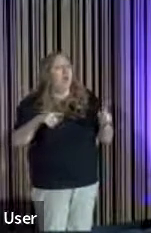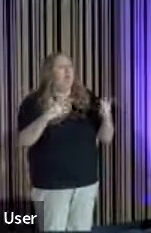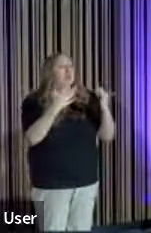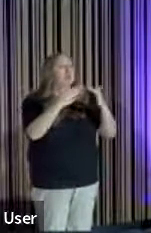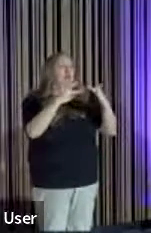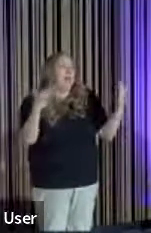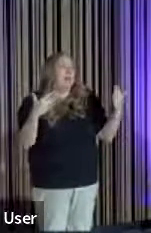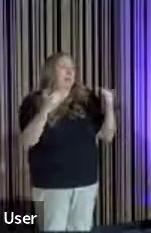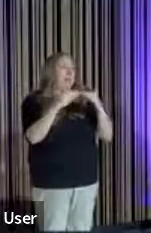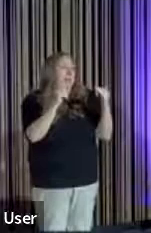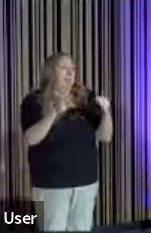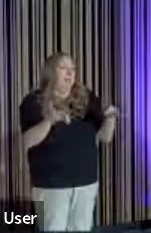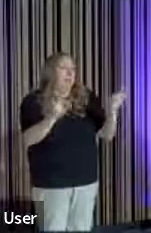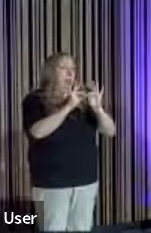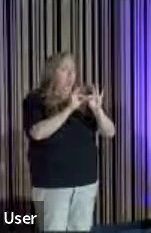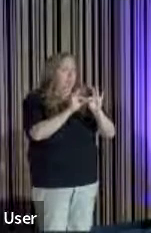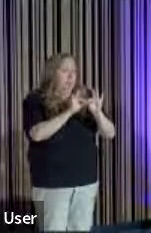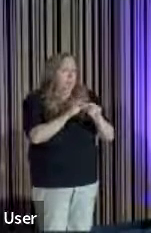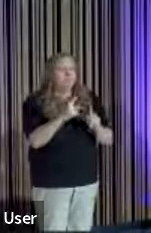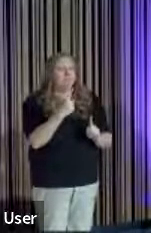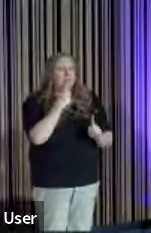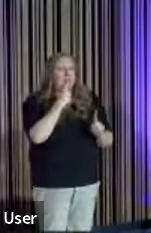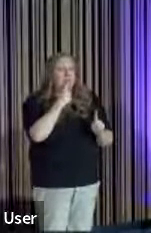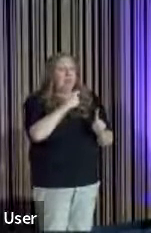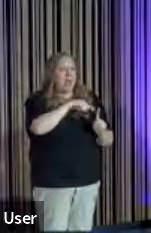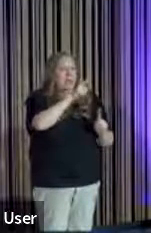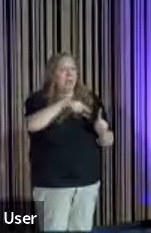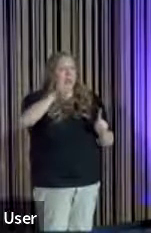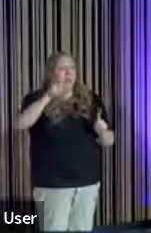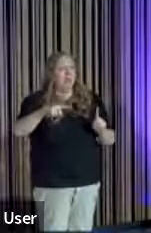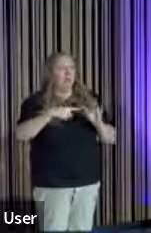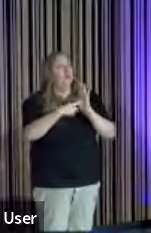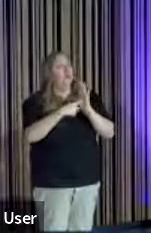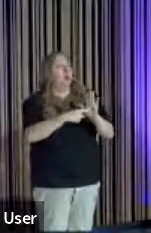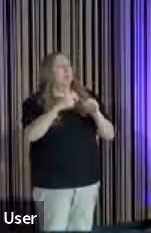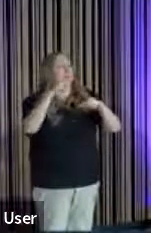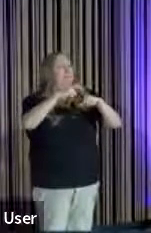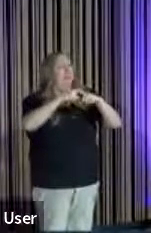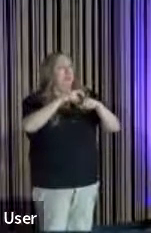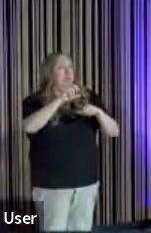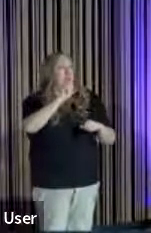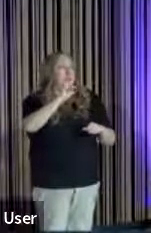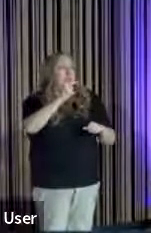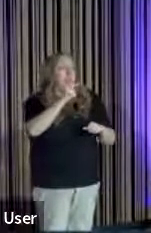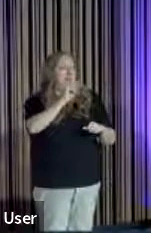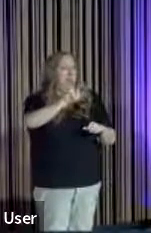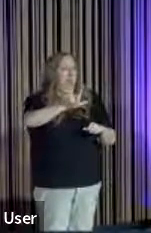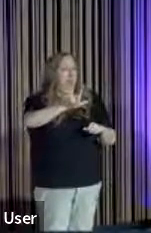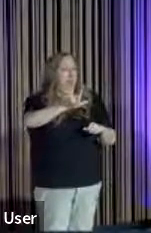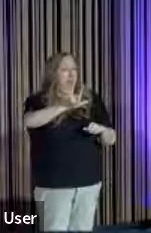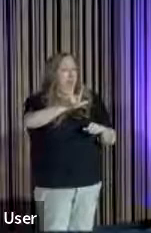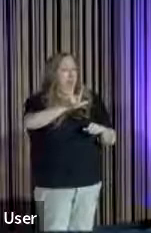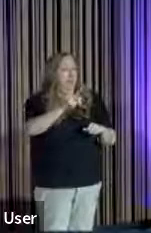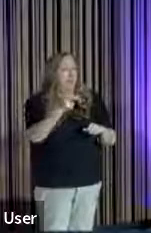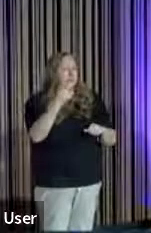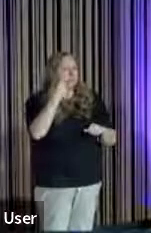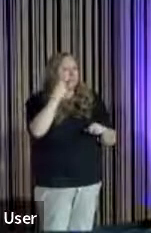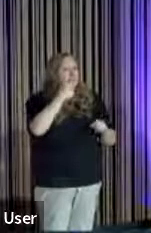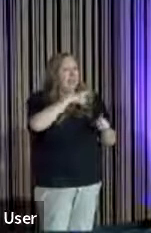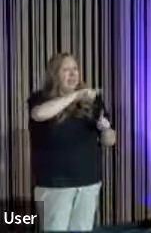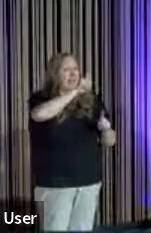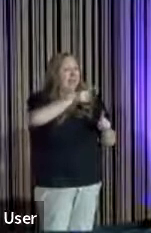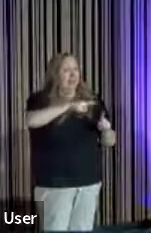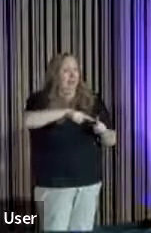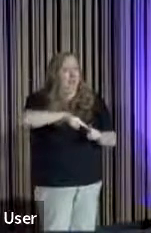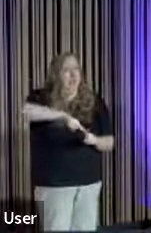importance. And the red line shows the virus signal. And what you can see is there's a giant peak to the right of